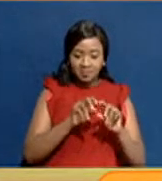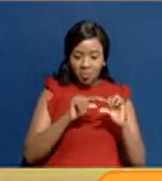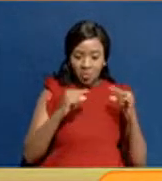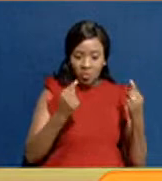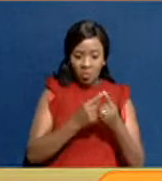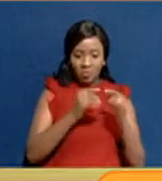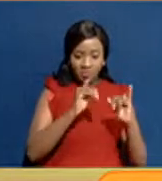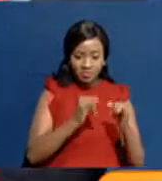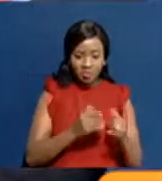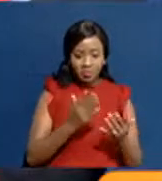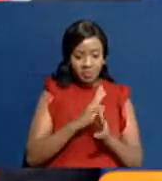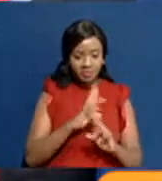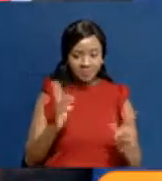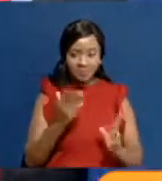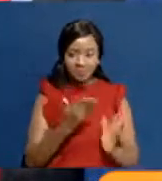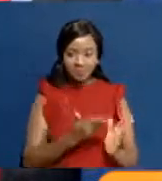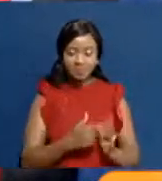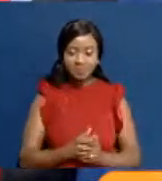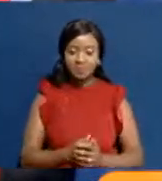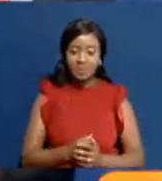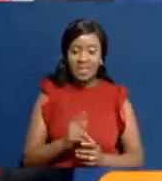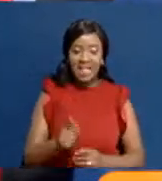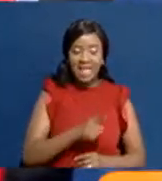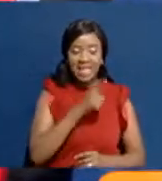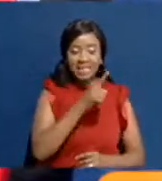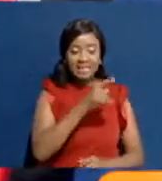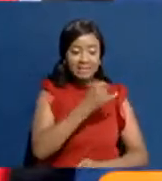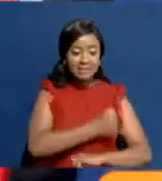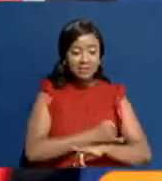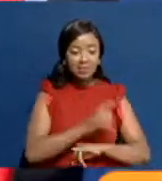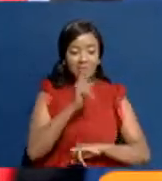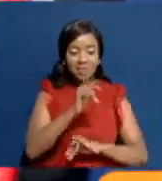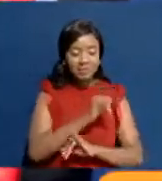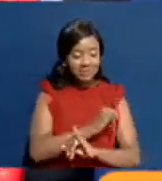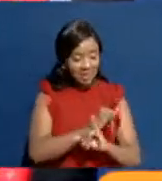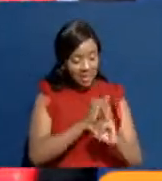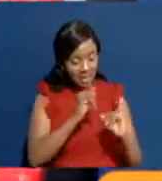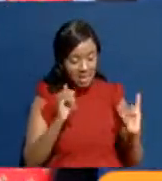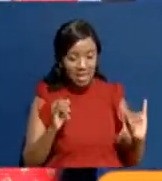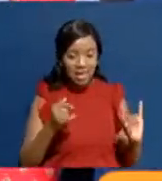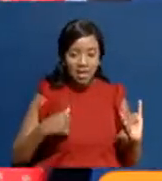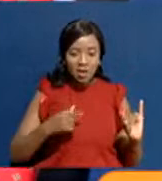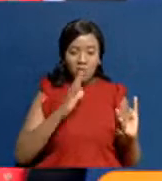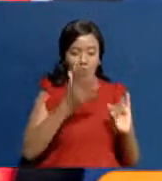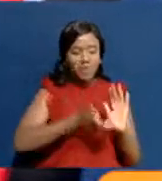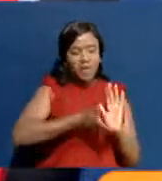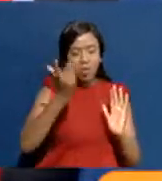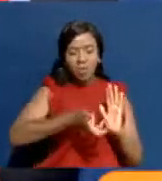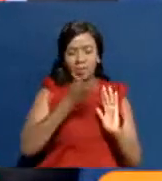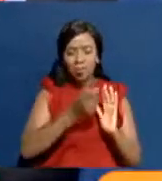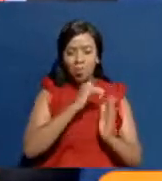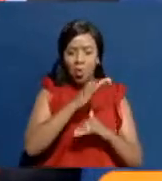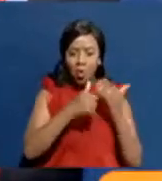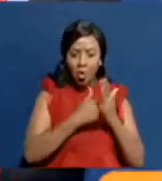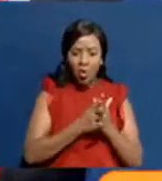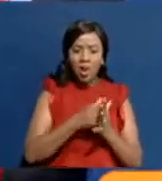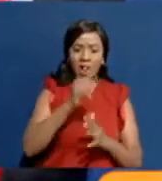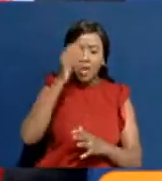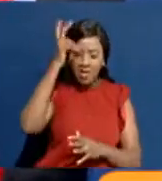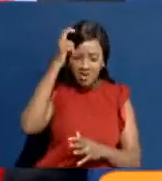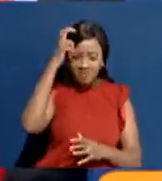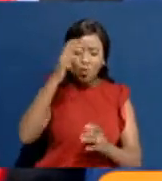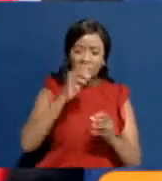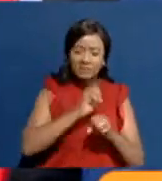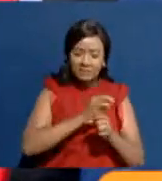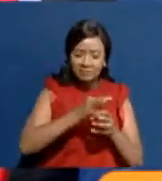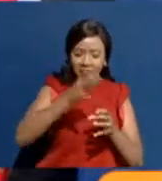here. This institution must be clean. We are going to uproot all the roots, all the